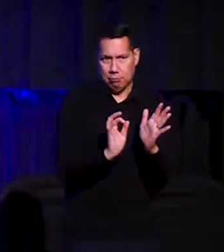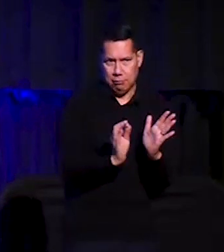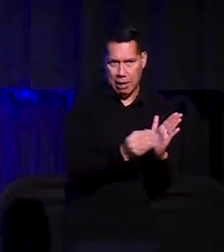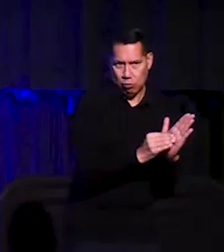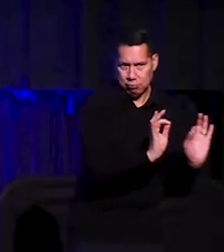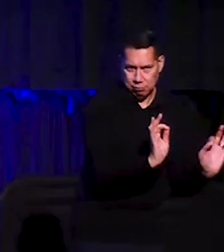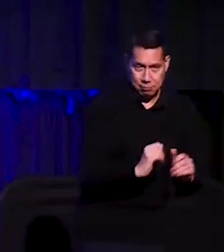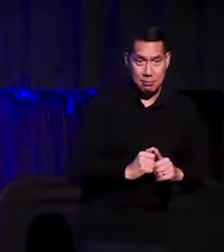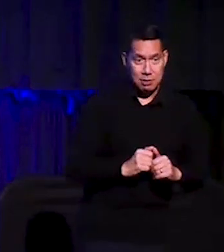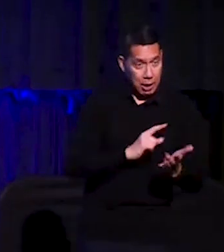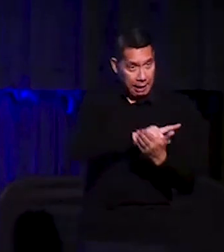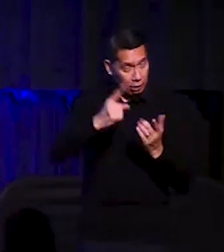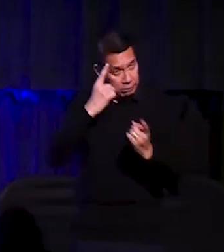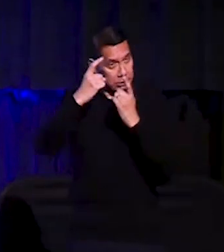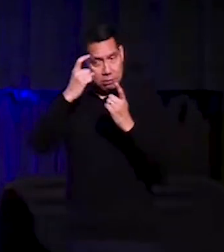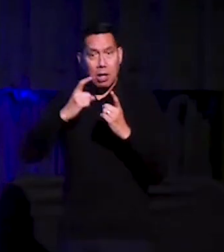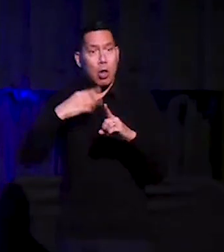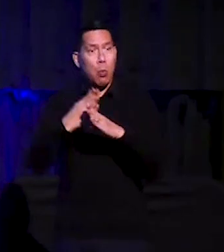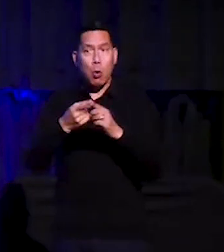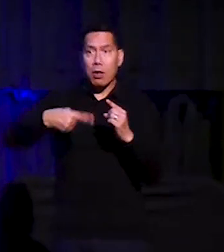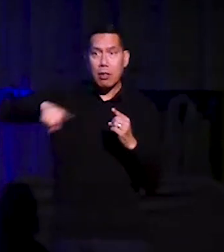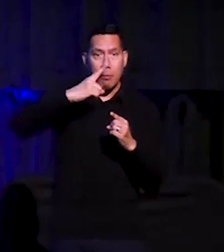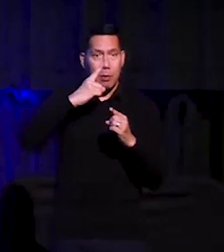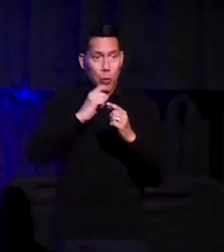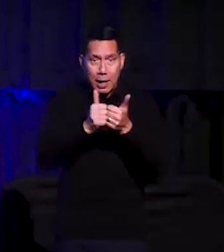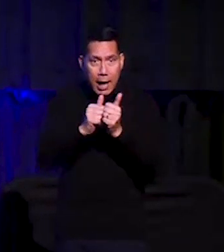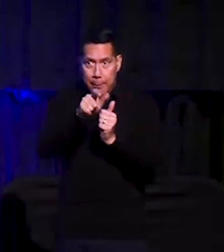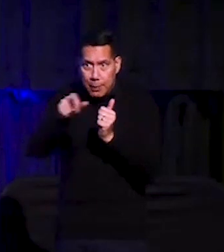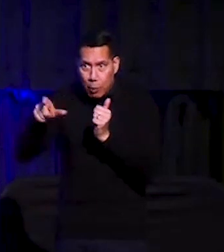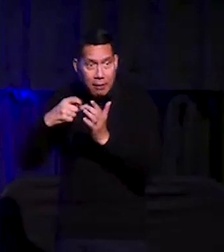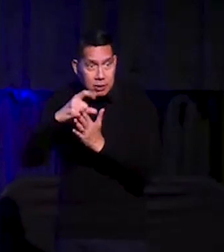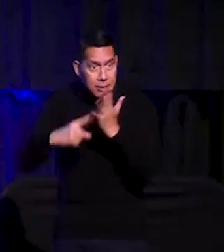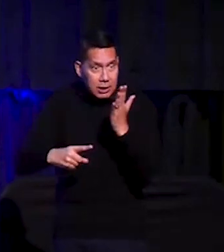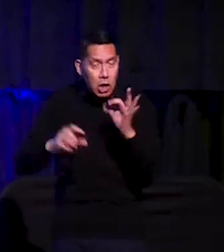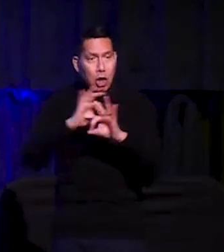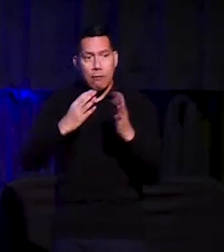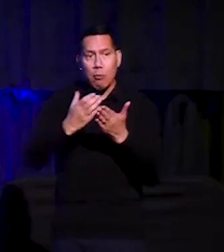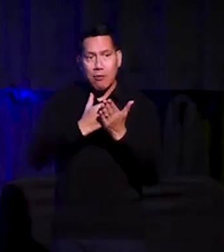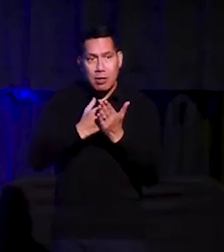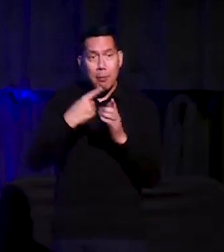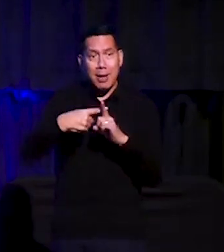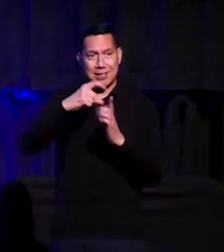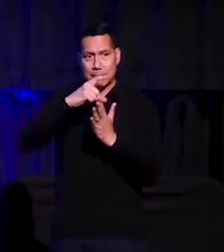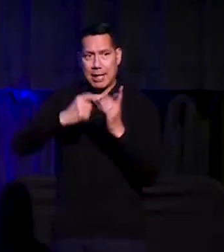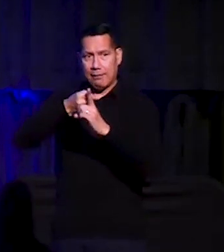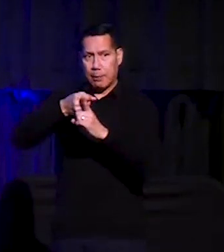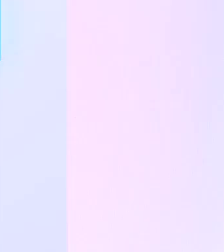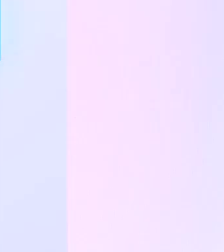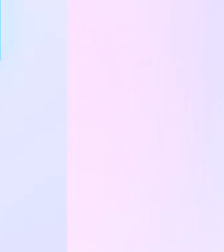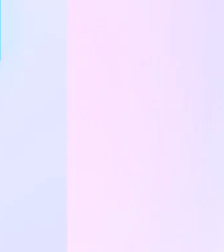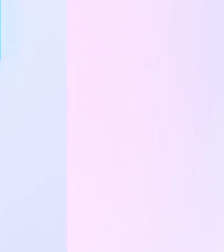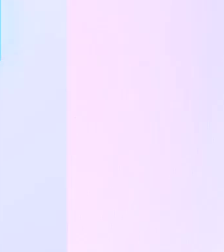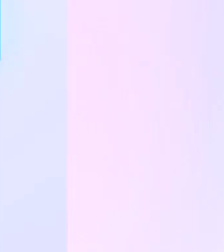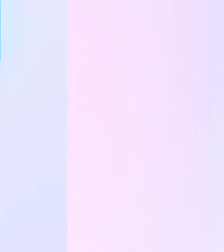design in isolations. They were working with gamers with disabilities, nonprofits, and accessibility advocates as well.